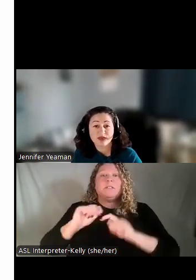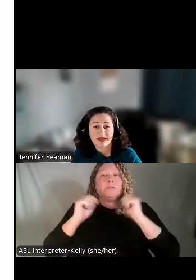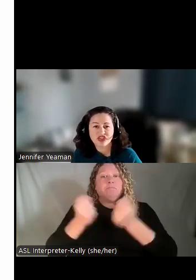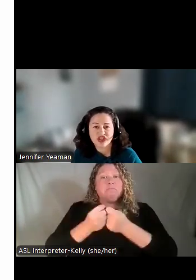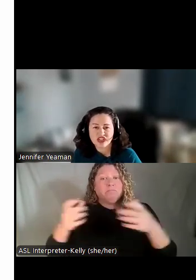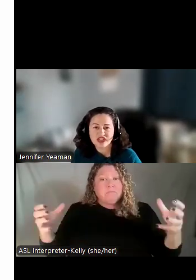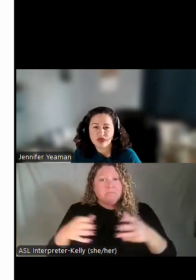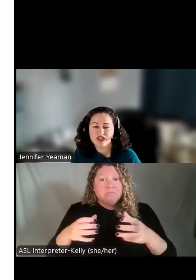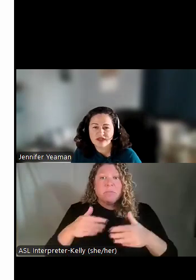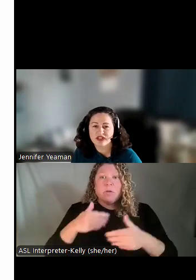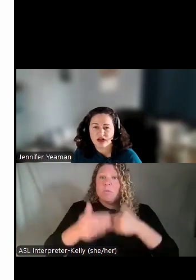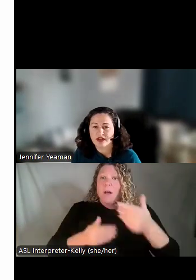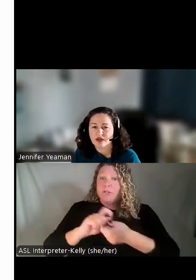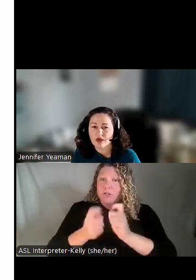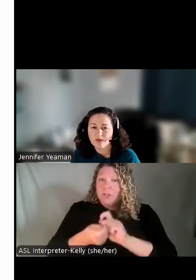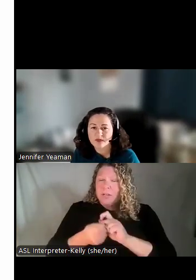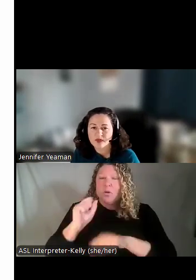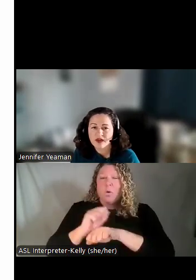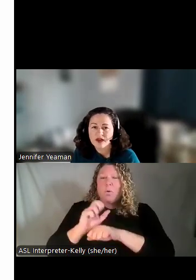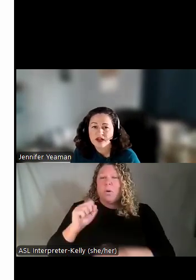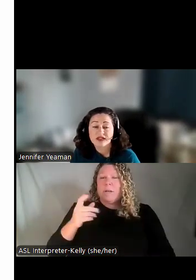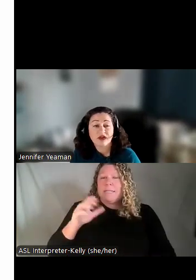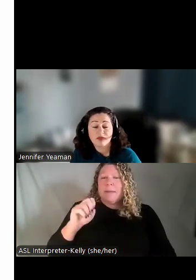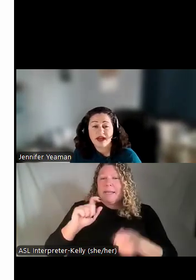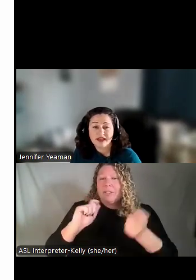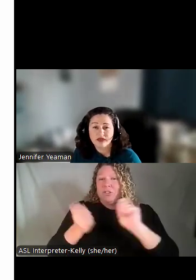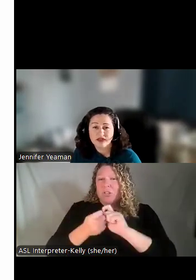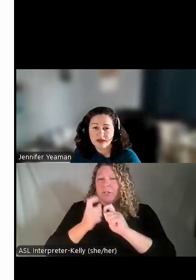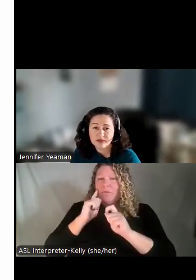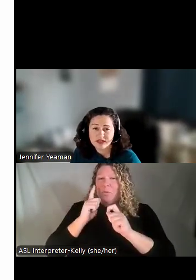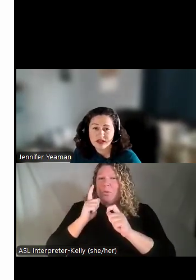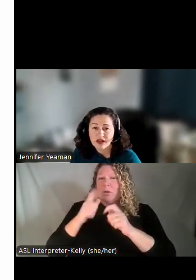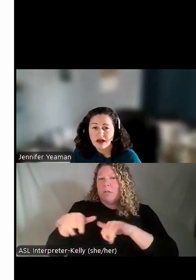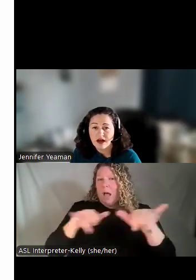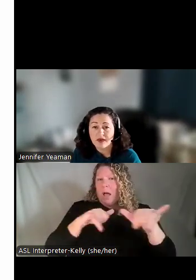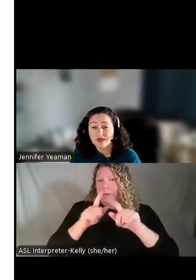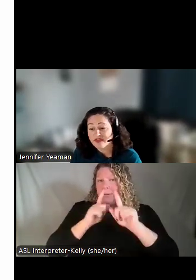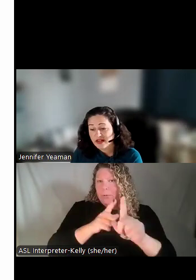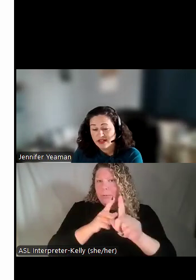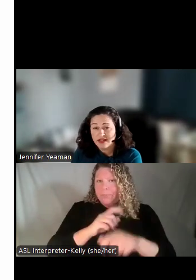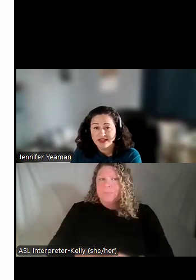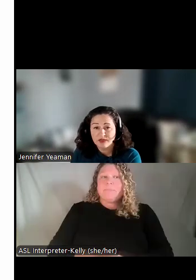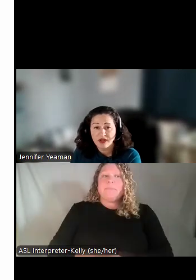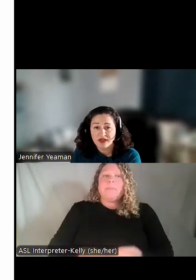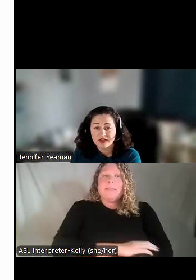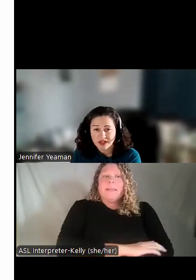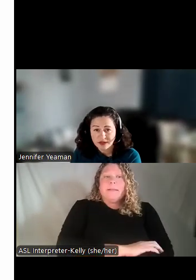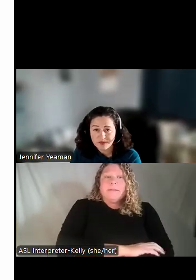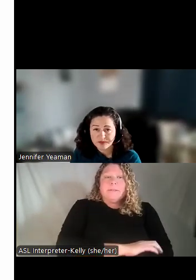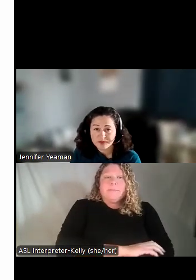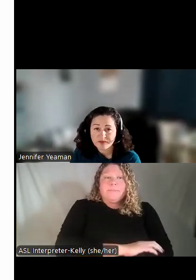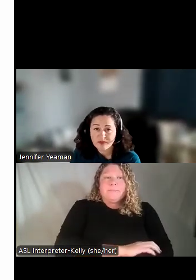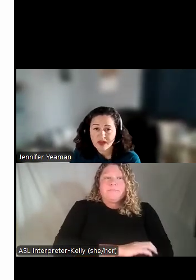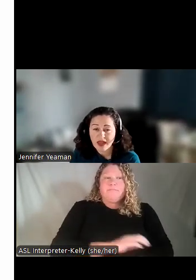changes or workspace changes to achieve a targeted goal. Some common high-level steps are provided in the example on the